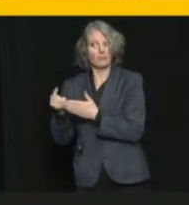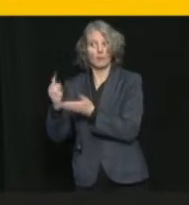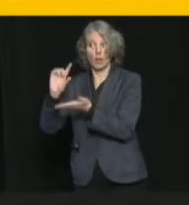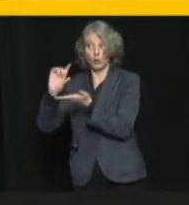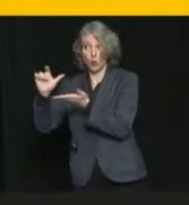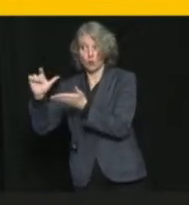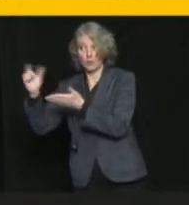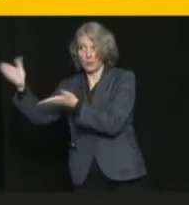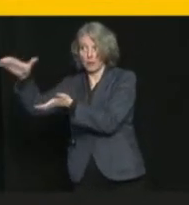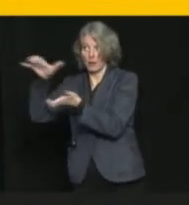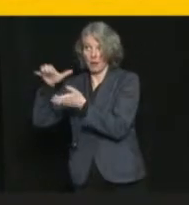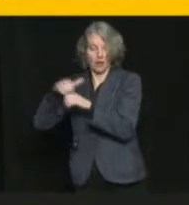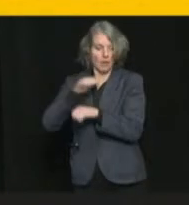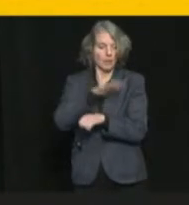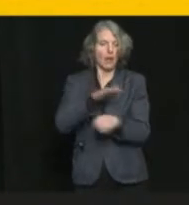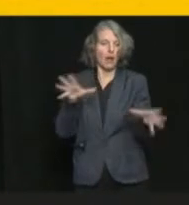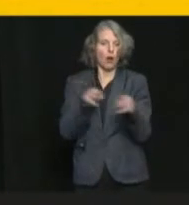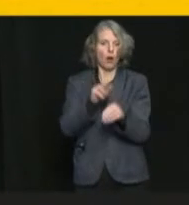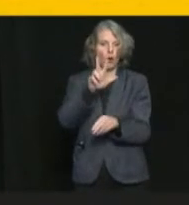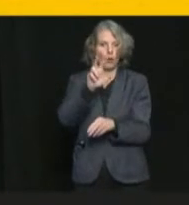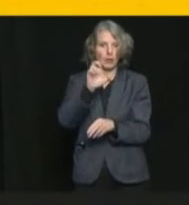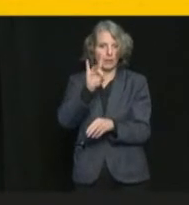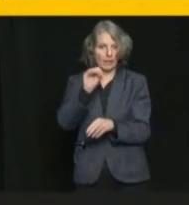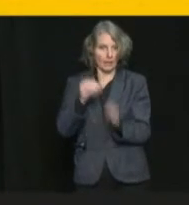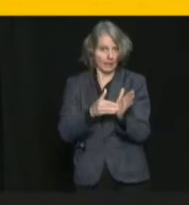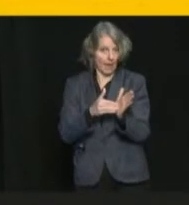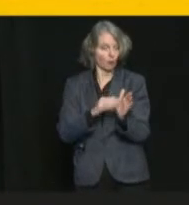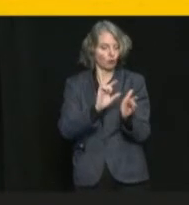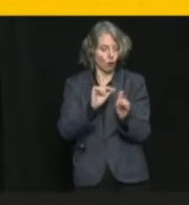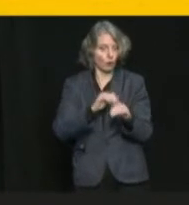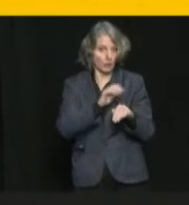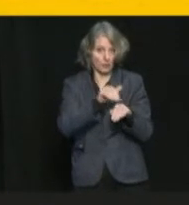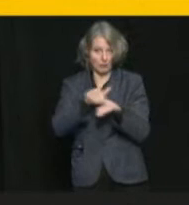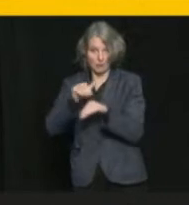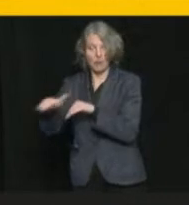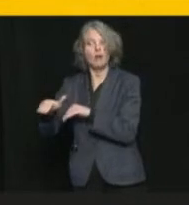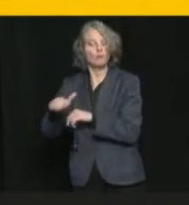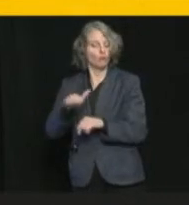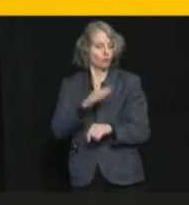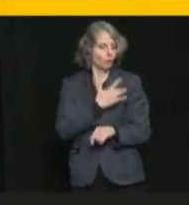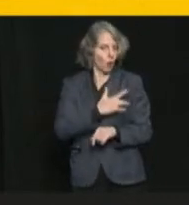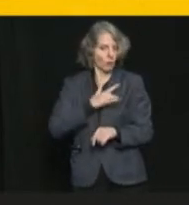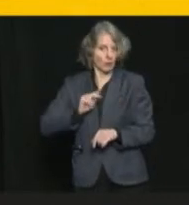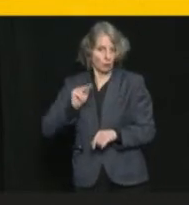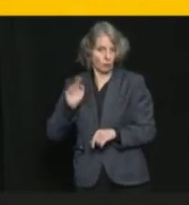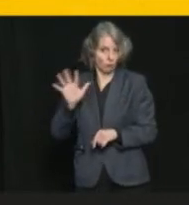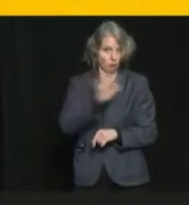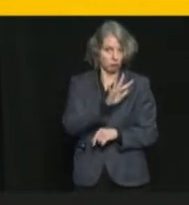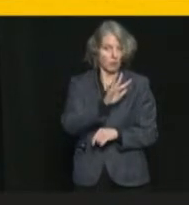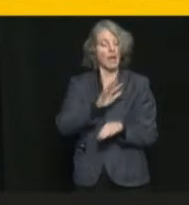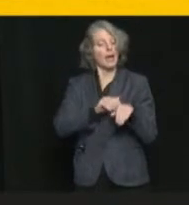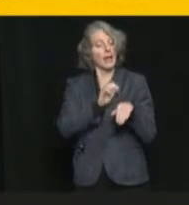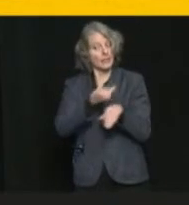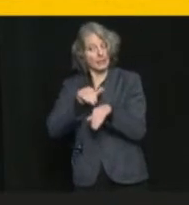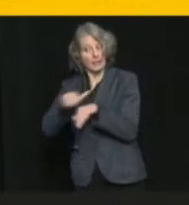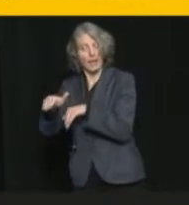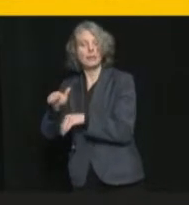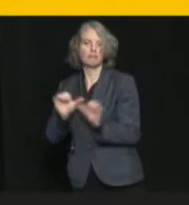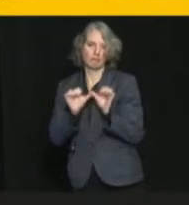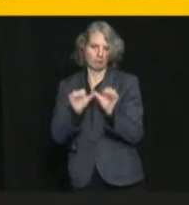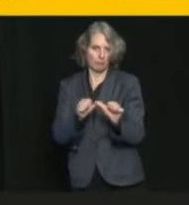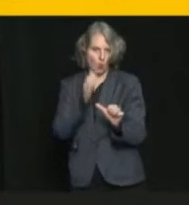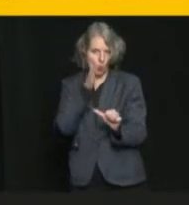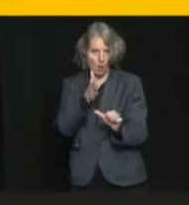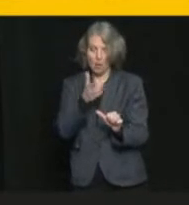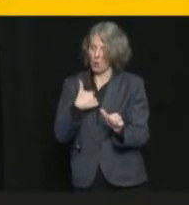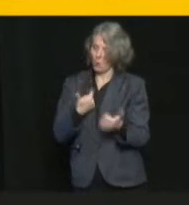380,000 doses of the vaccine to the provinces and territories, and deliveries are ongoing. We are doing everything in our power to get as many doses